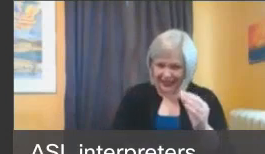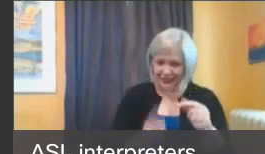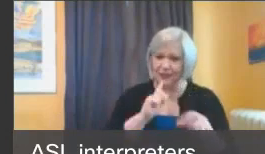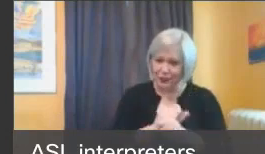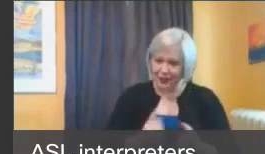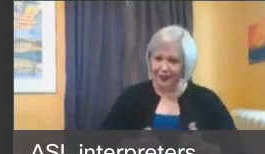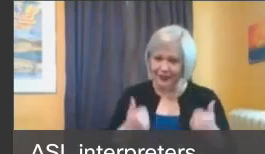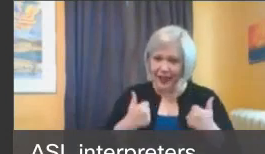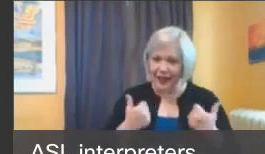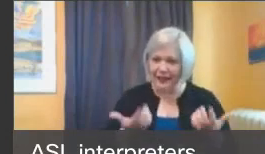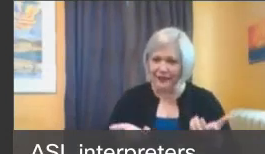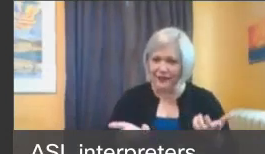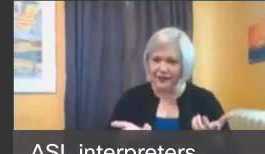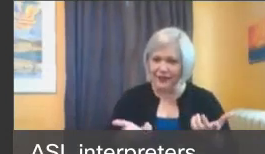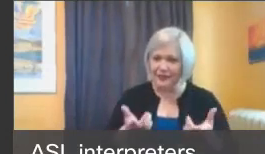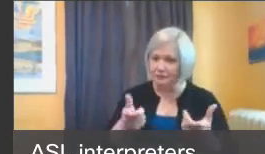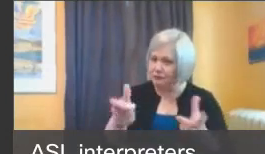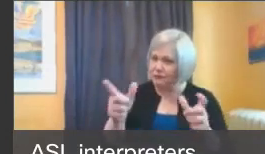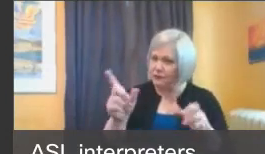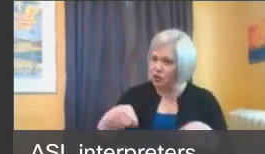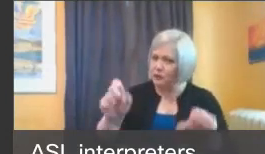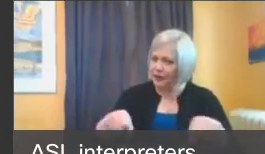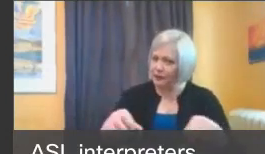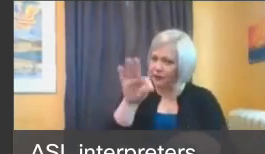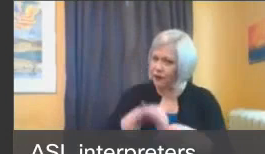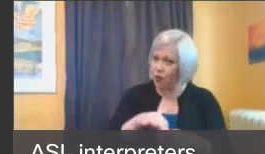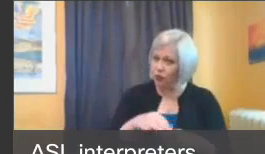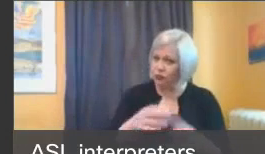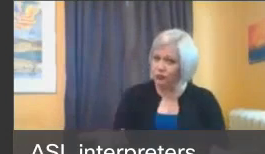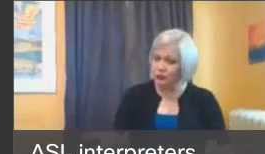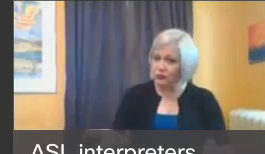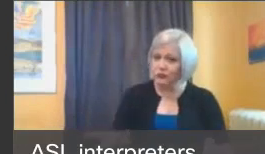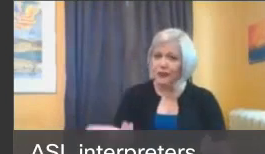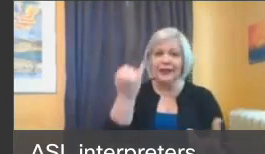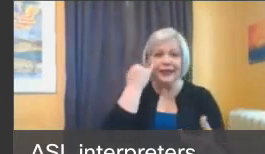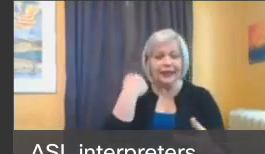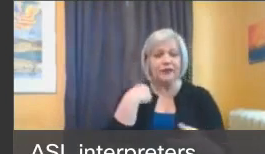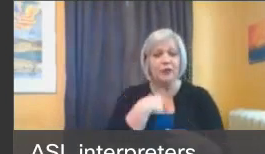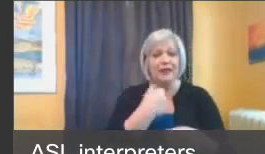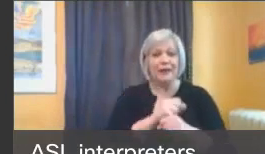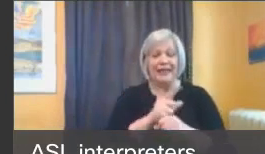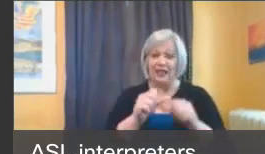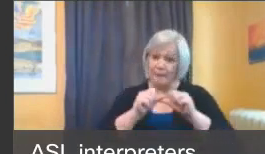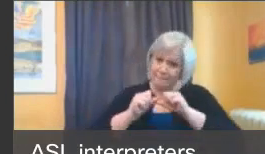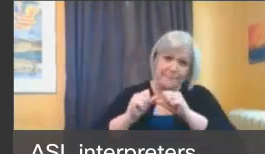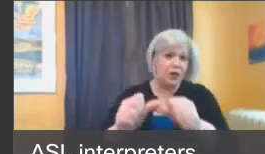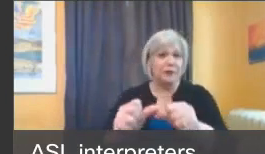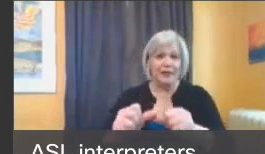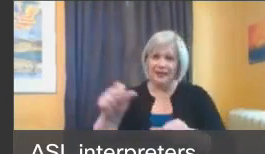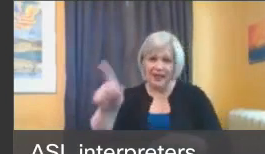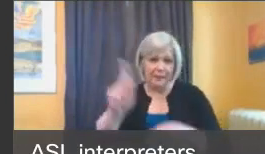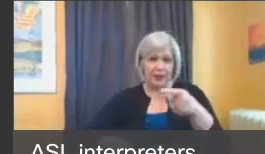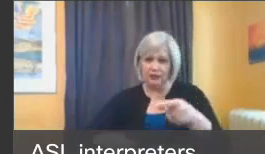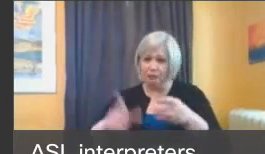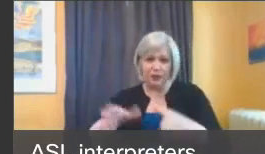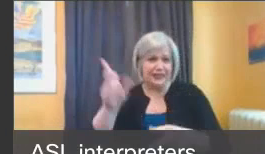alive and they're allowed to vote. All right. So if we make the action so permanent that that person cannot vote,